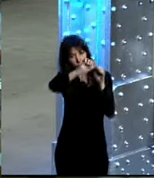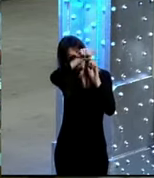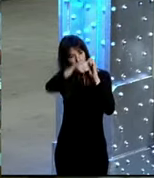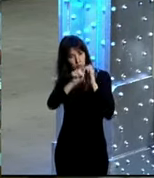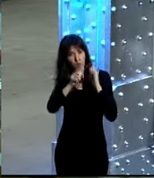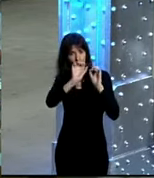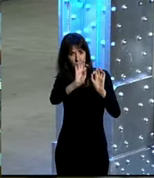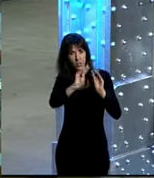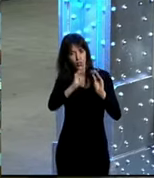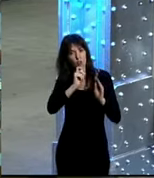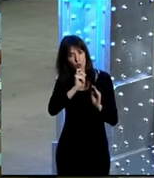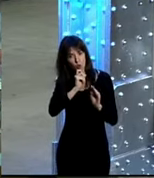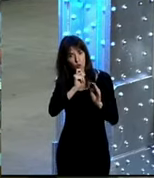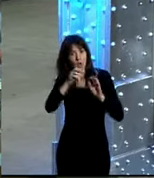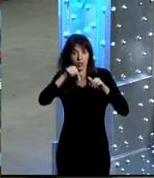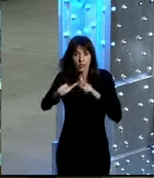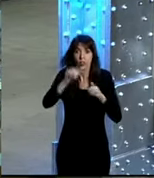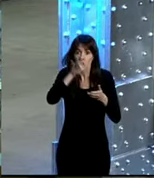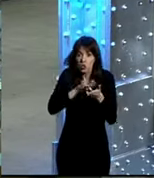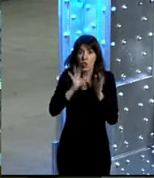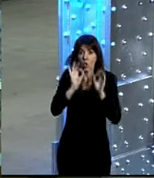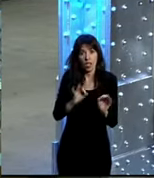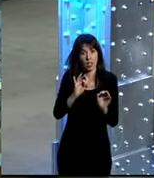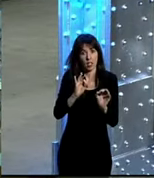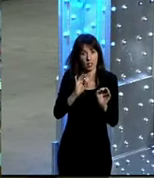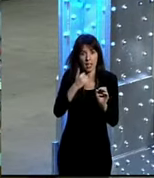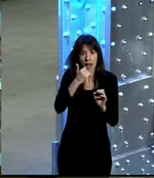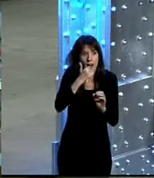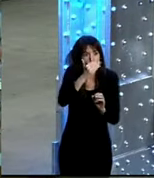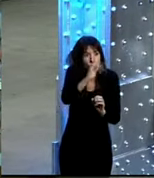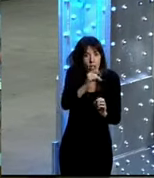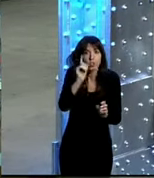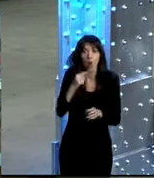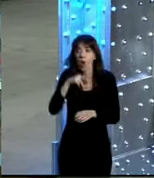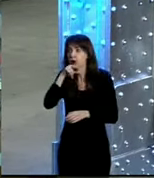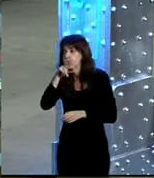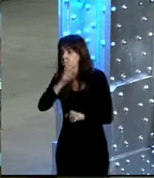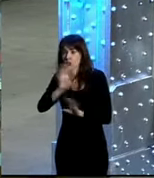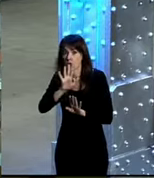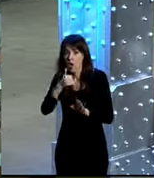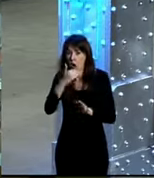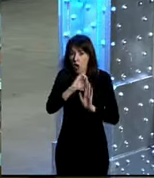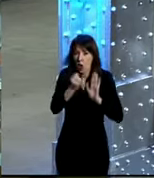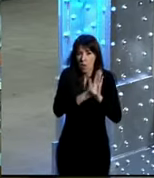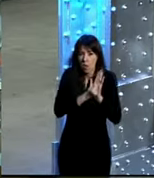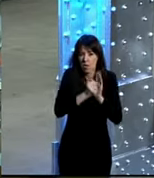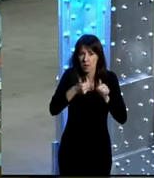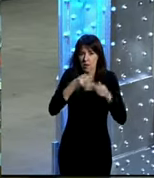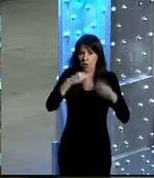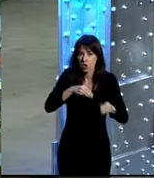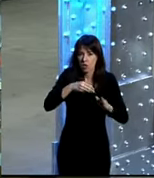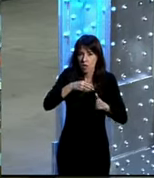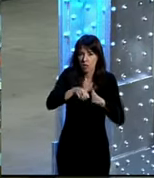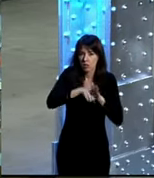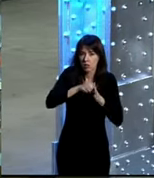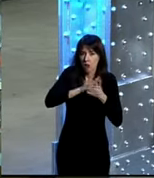plants, and they painted on caves, on rocks. But since they have a medium, not just speaking, not just the oral medium,